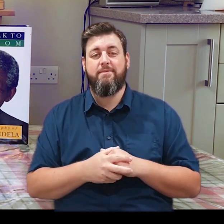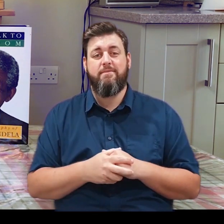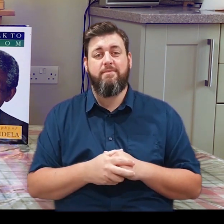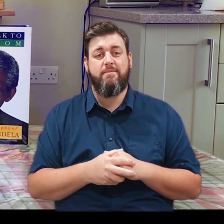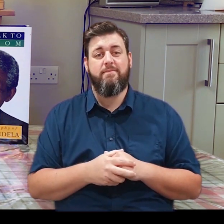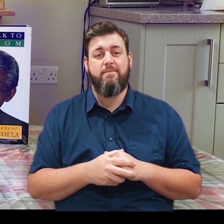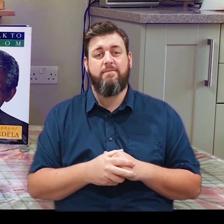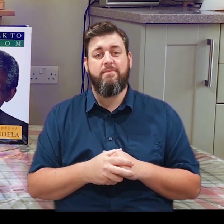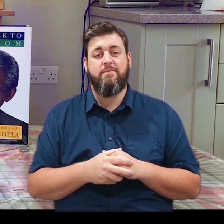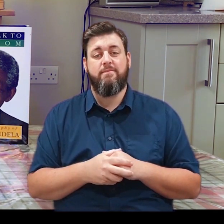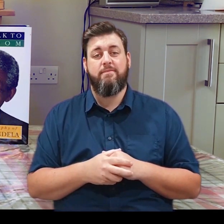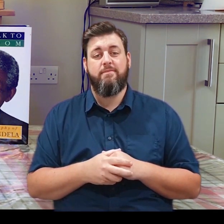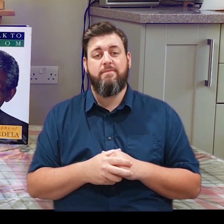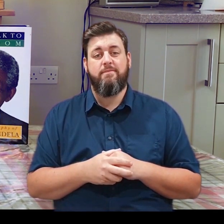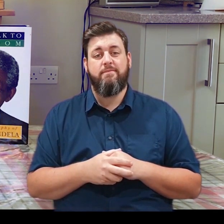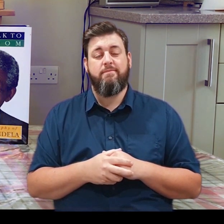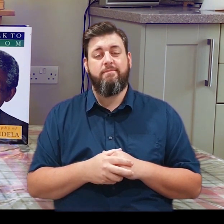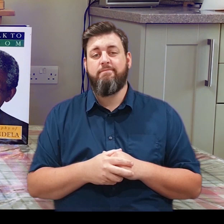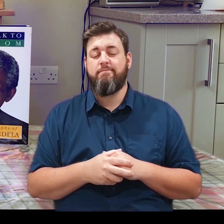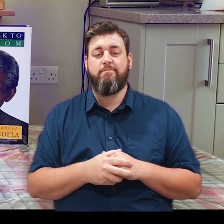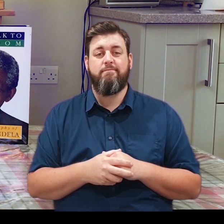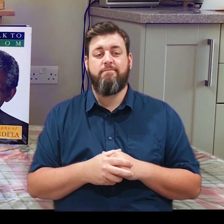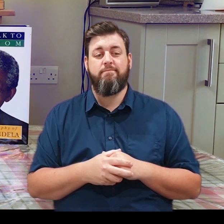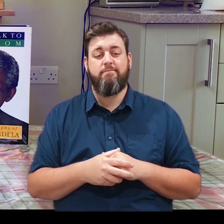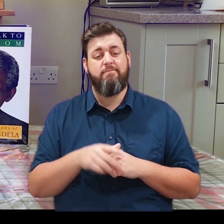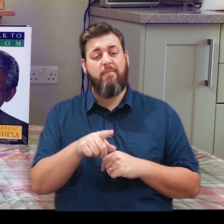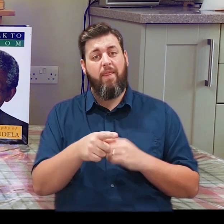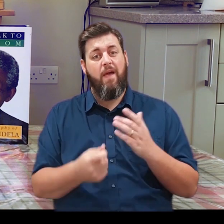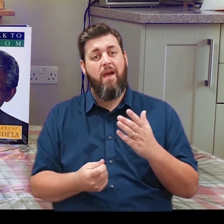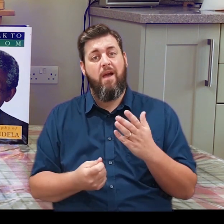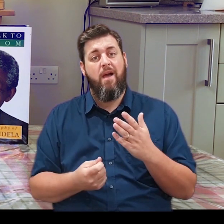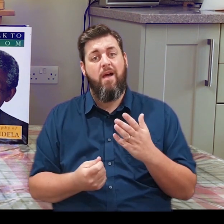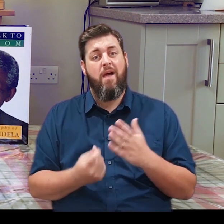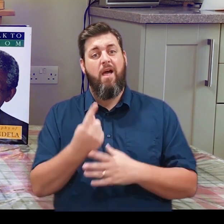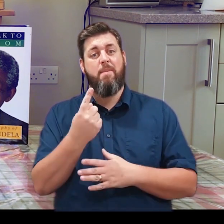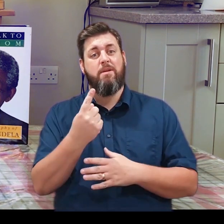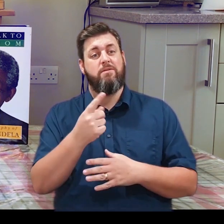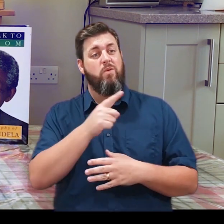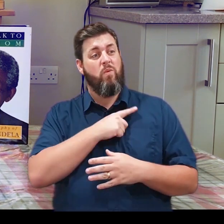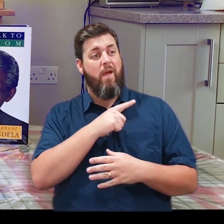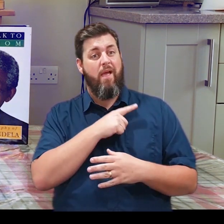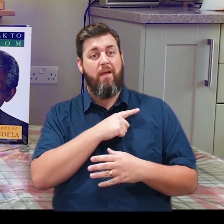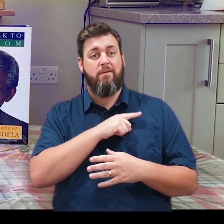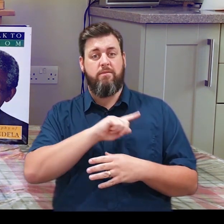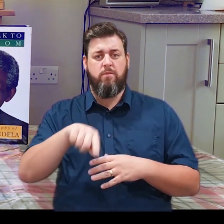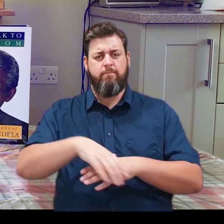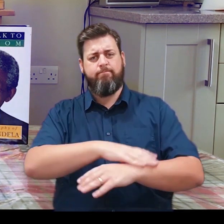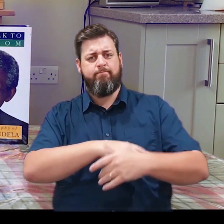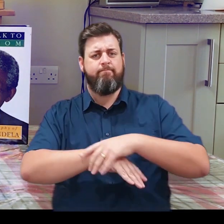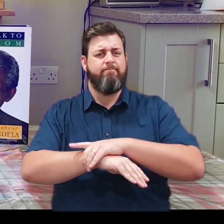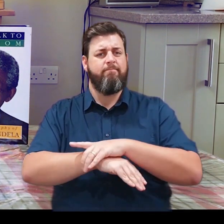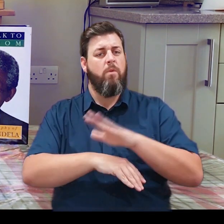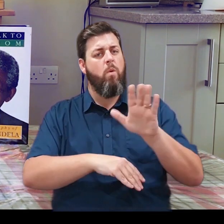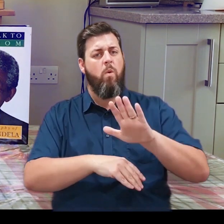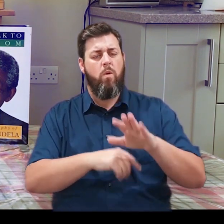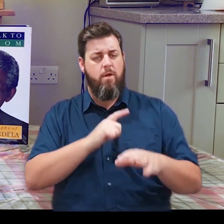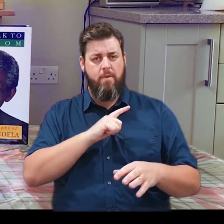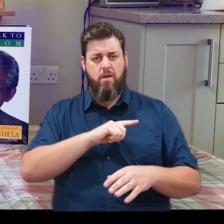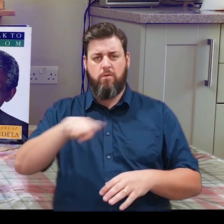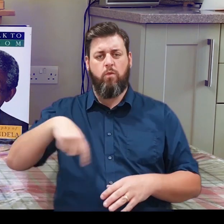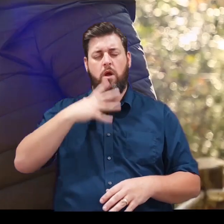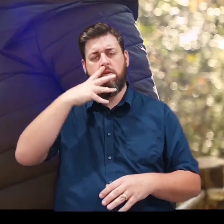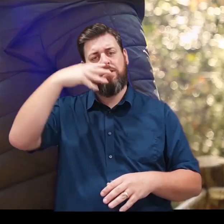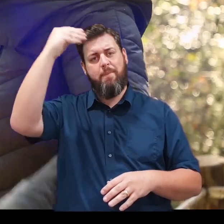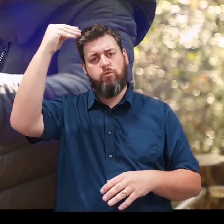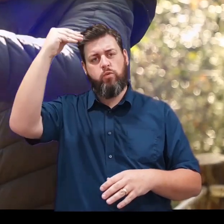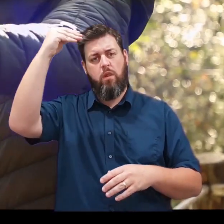And that came out not of physical possibilities, but of spiritual hope.